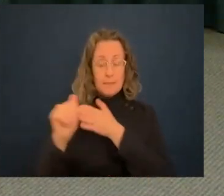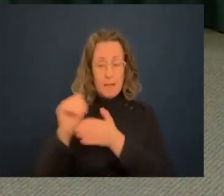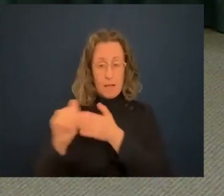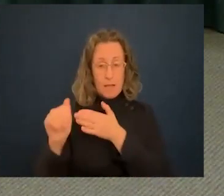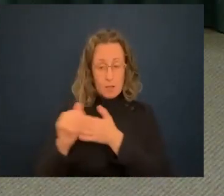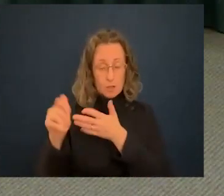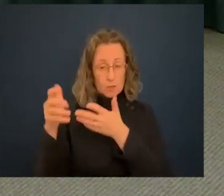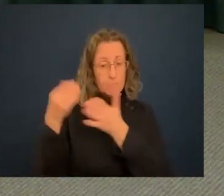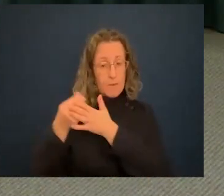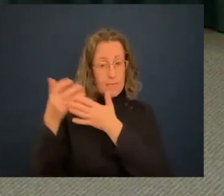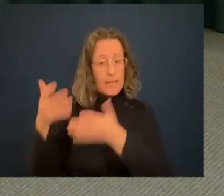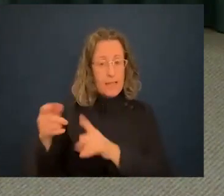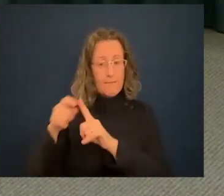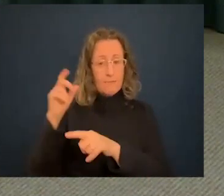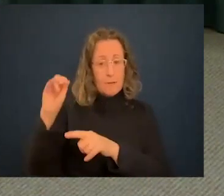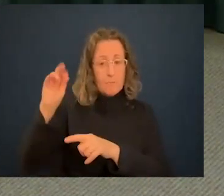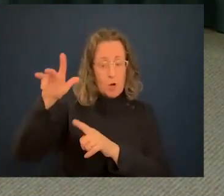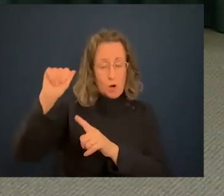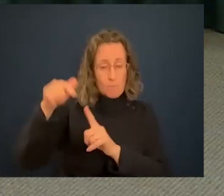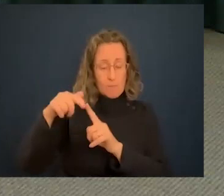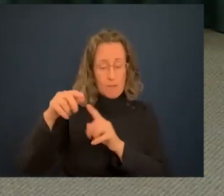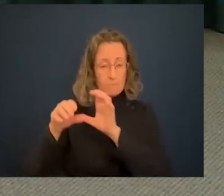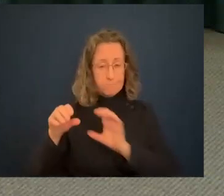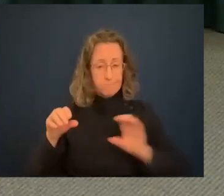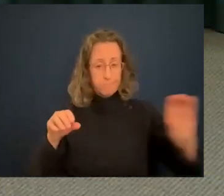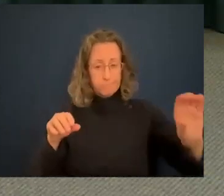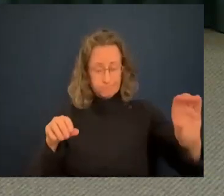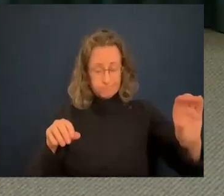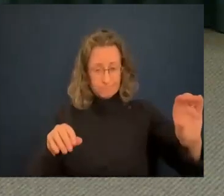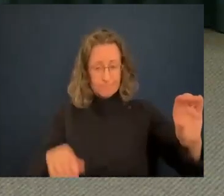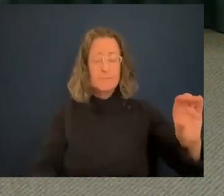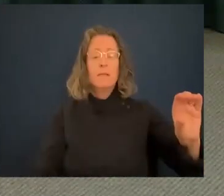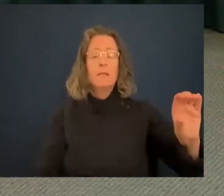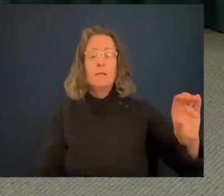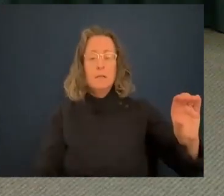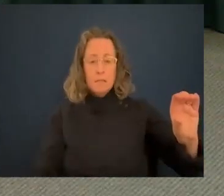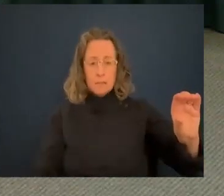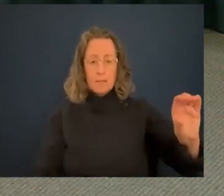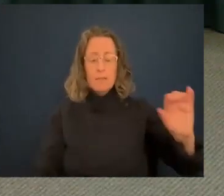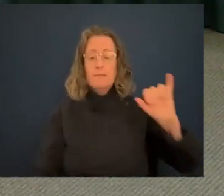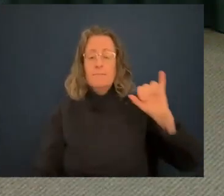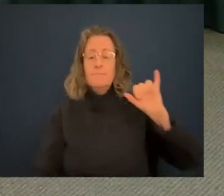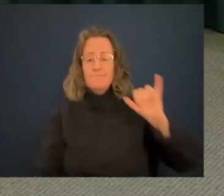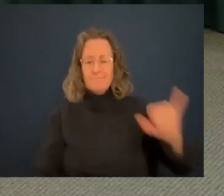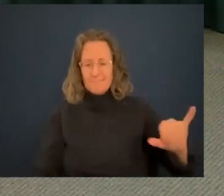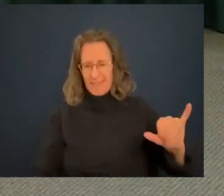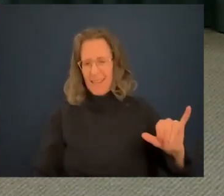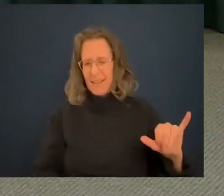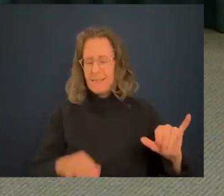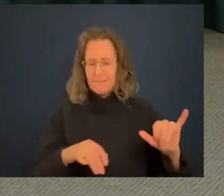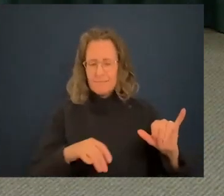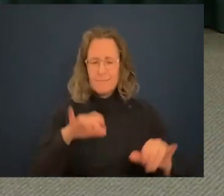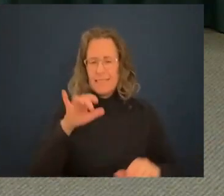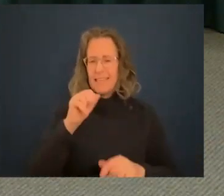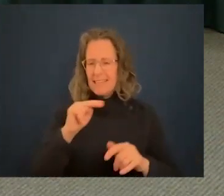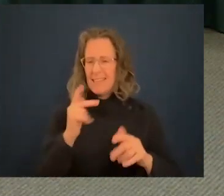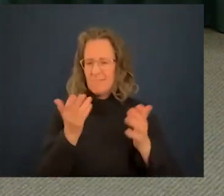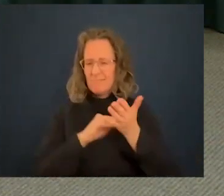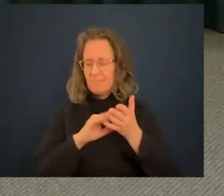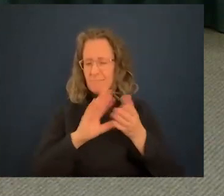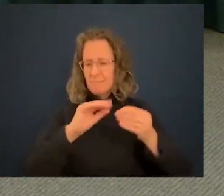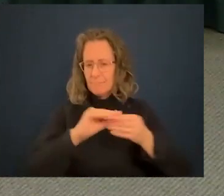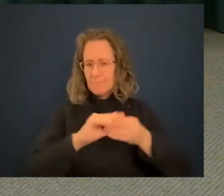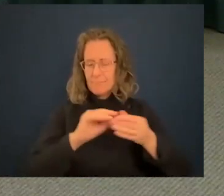American Rescue plan act funding uh okay so Jess has made a motion to allocate 350 000 to the fire